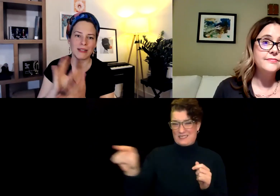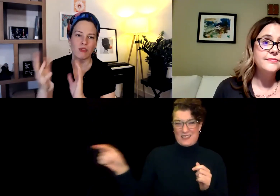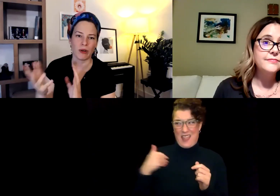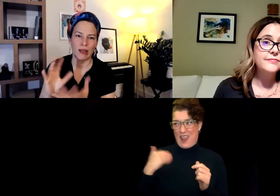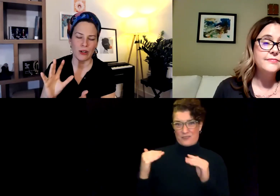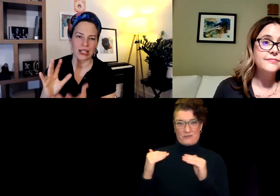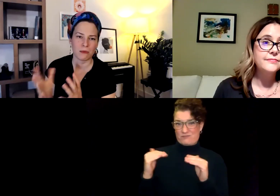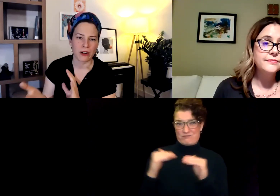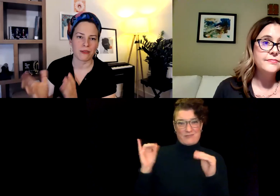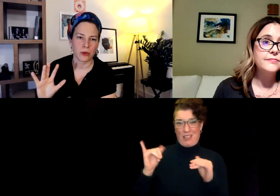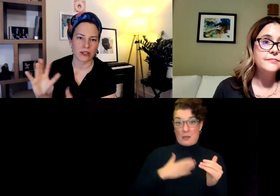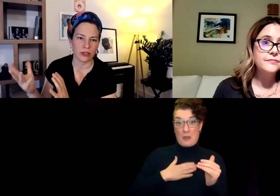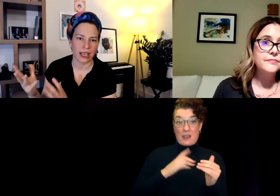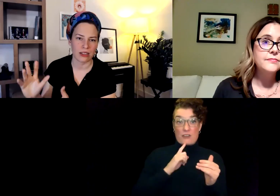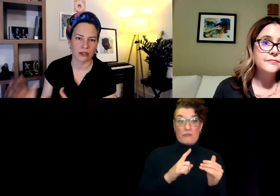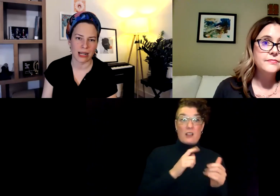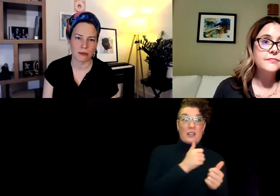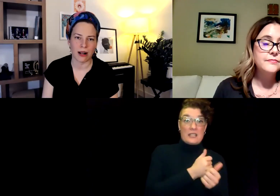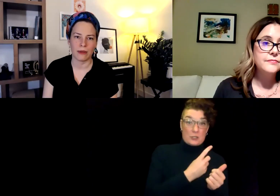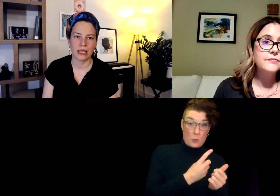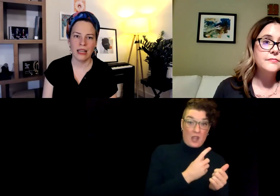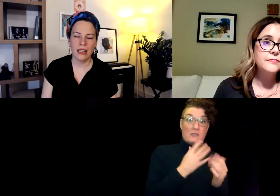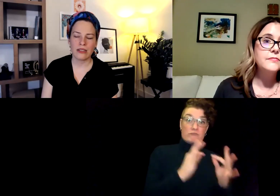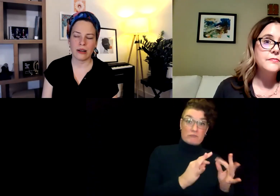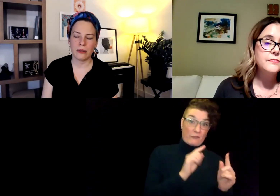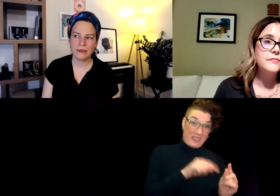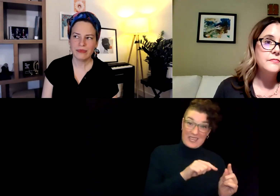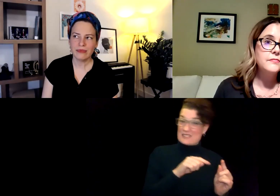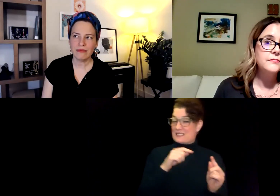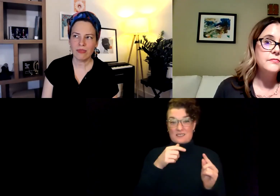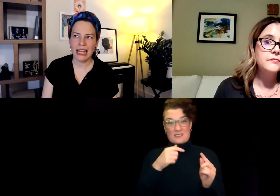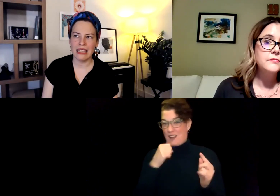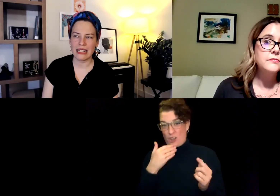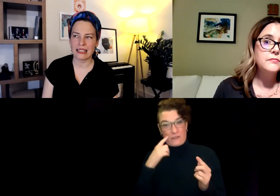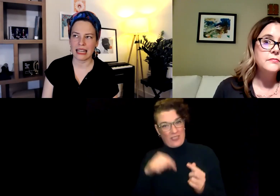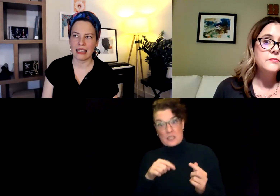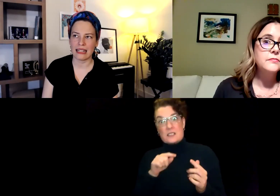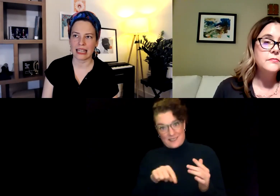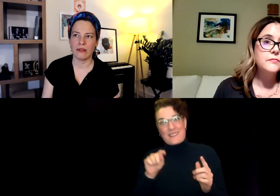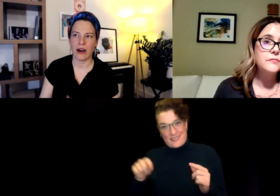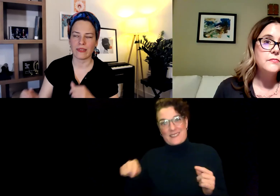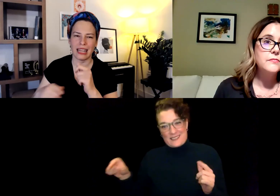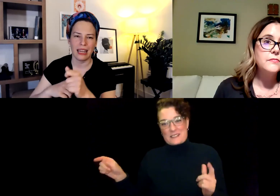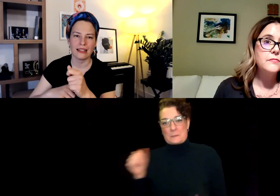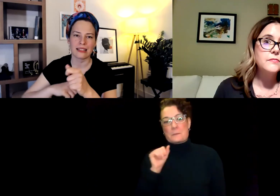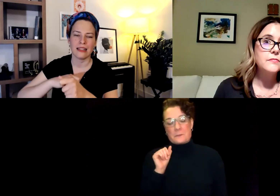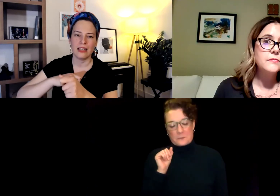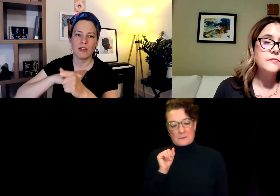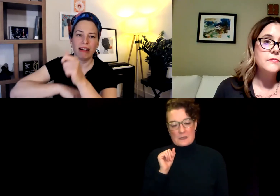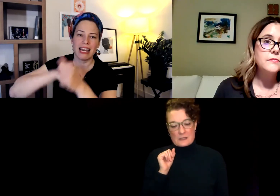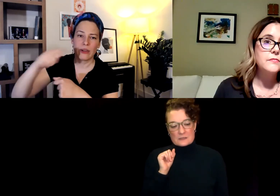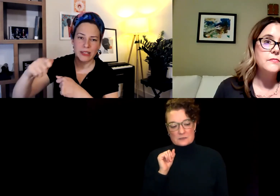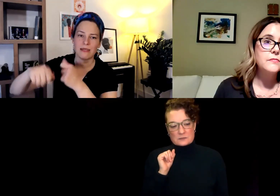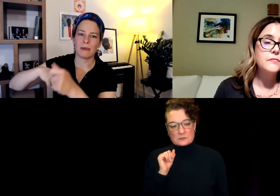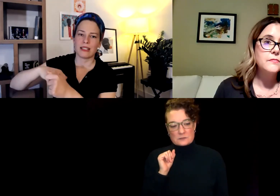every piece of neuroimaging is better and worse at looking at certain types of problems. So I think it's that you often you